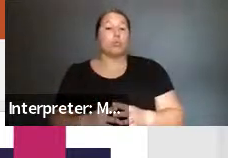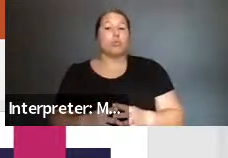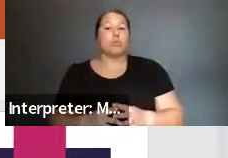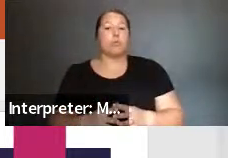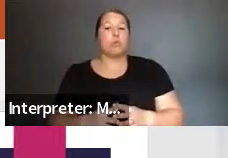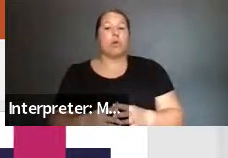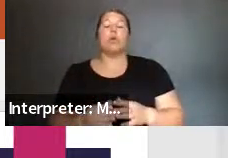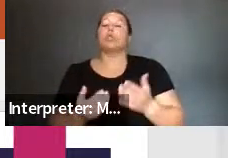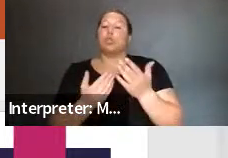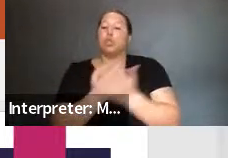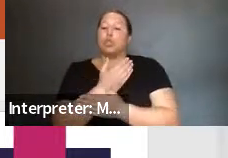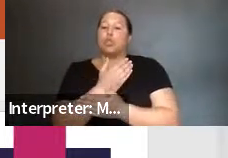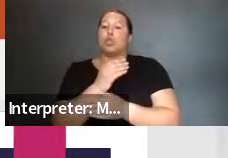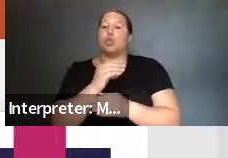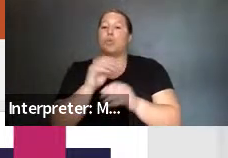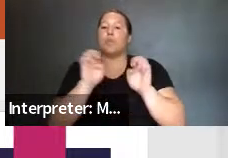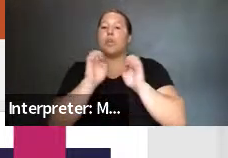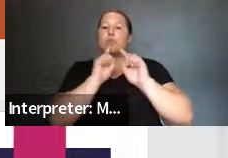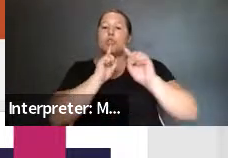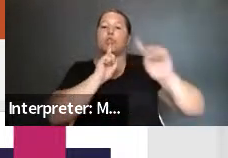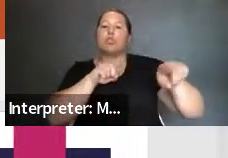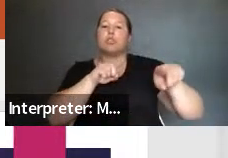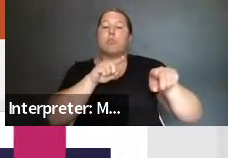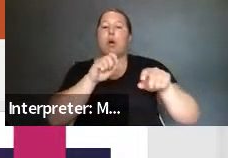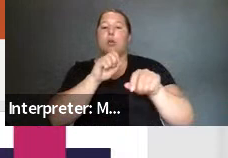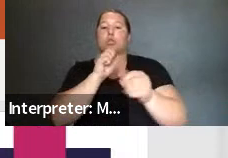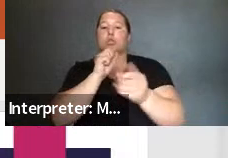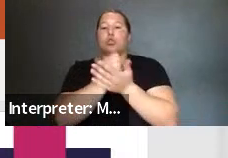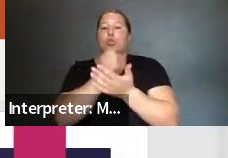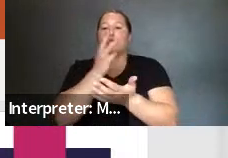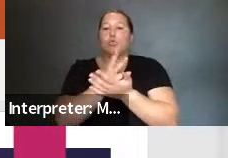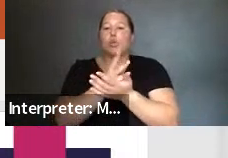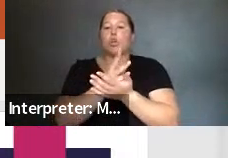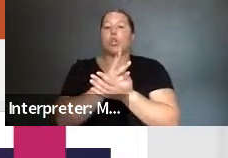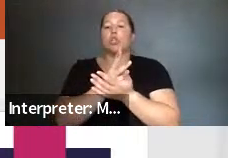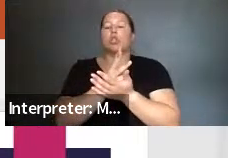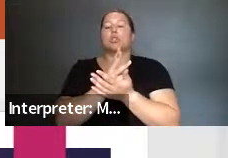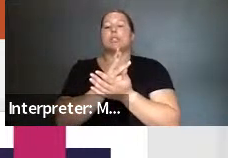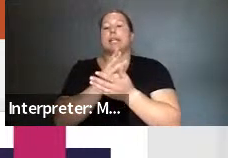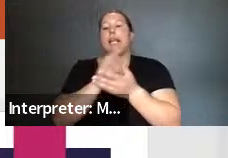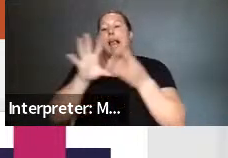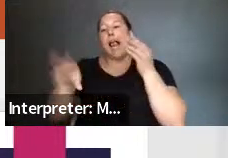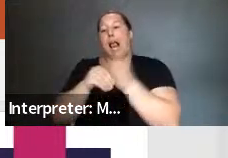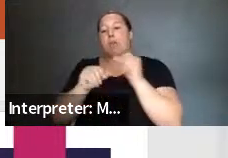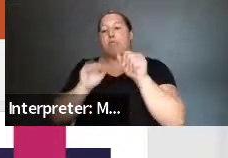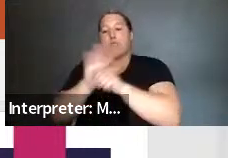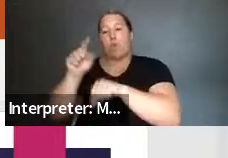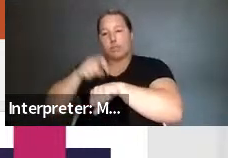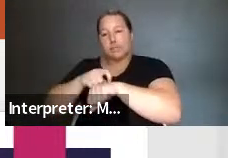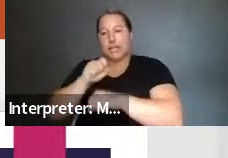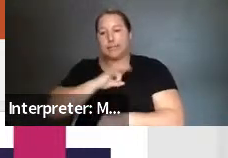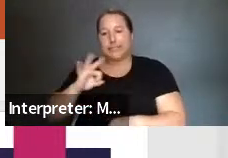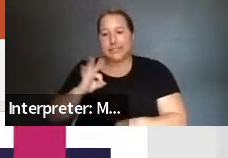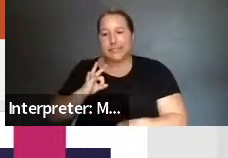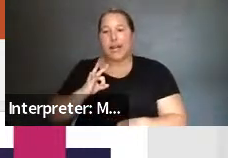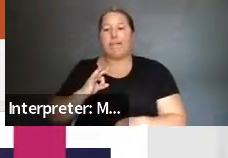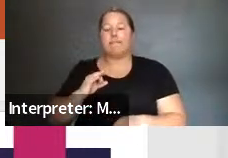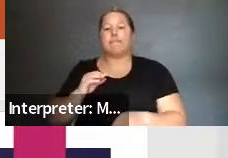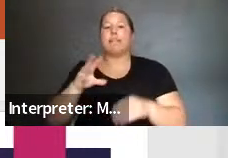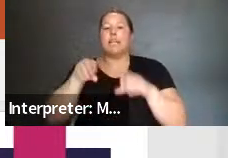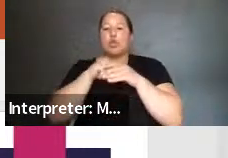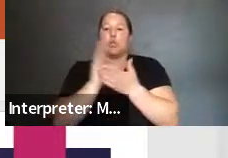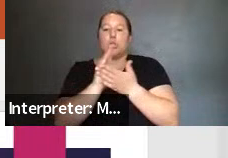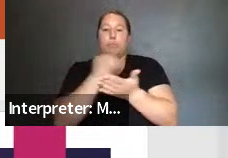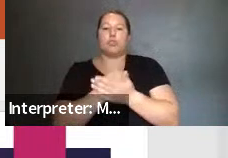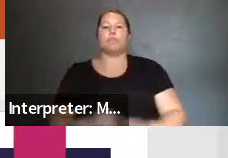response social worker supervisors and the addition of full-time staff. You may also wonder about the